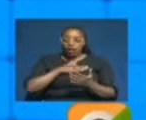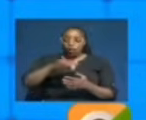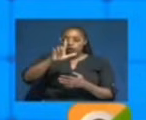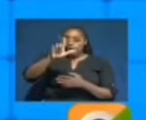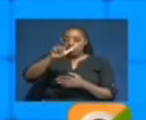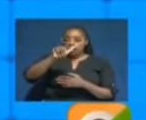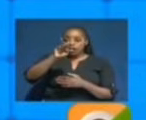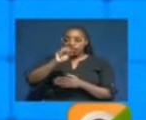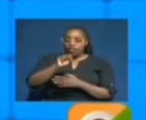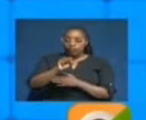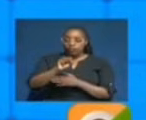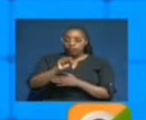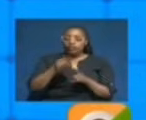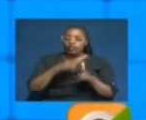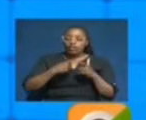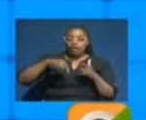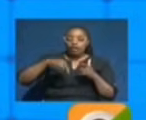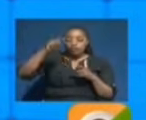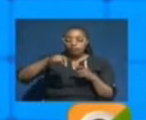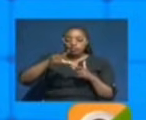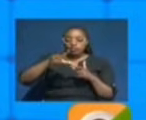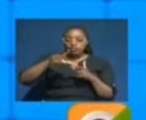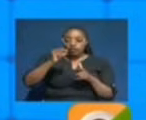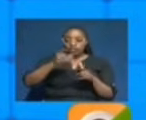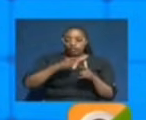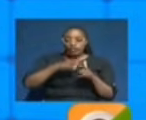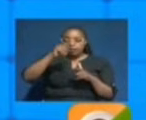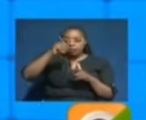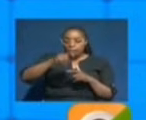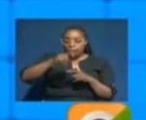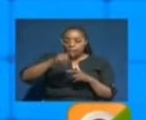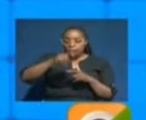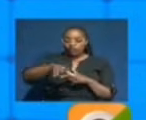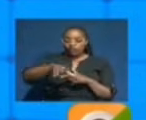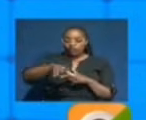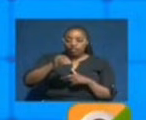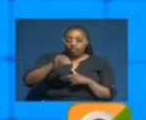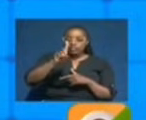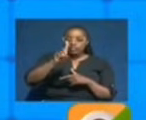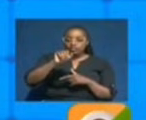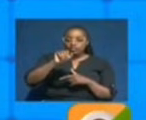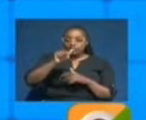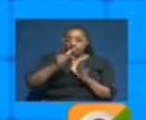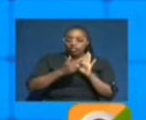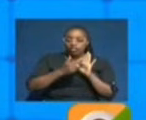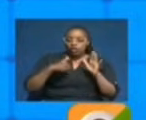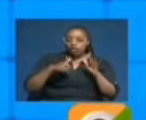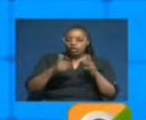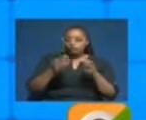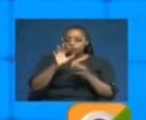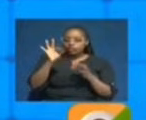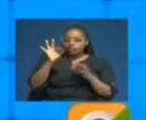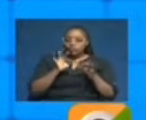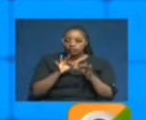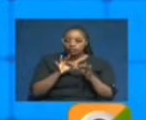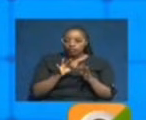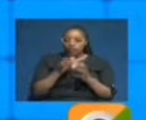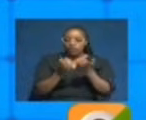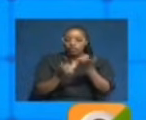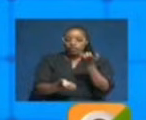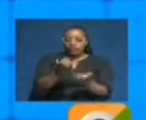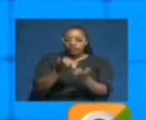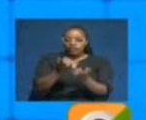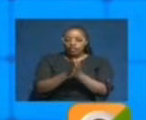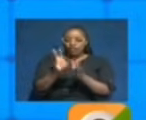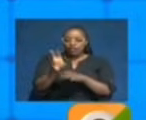laboratories, we must get data to show where we are. What is evaluation and